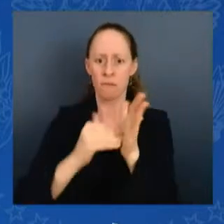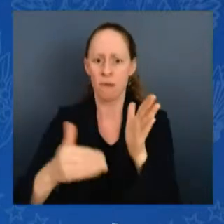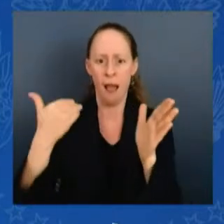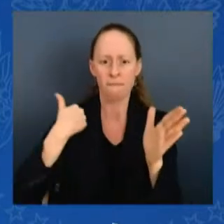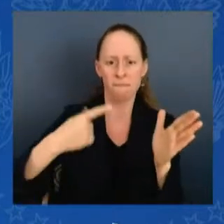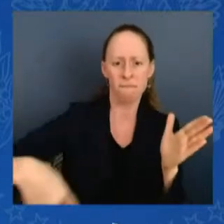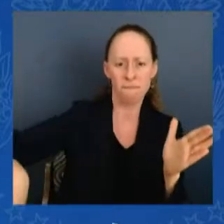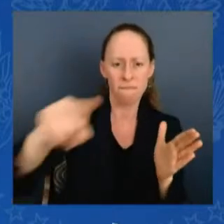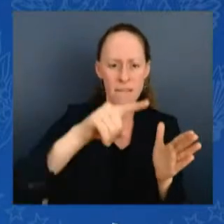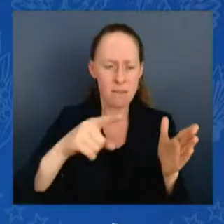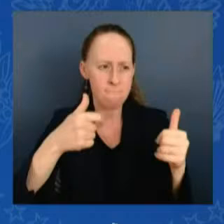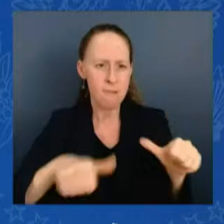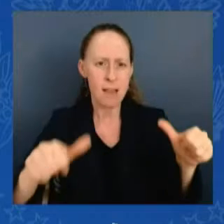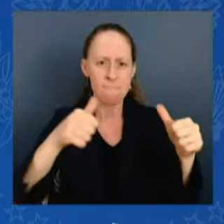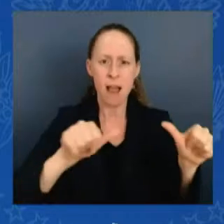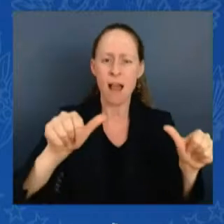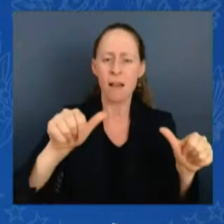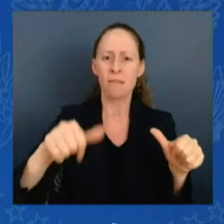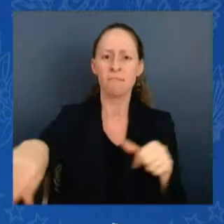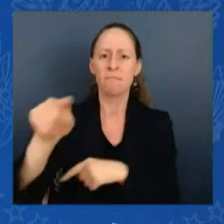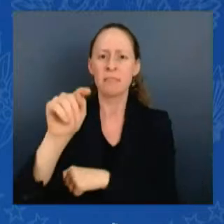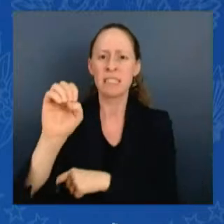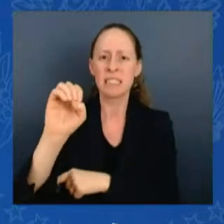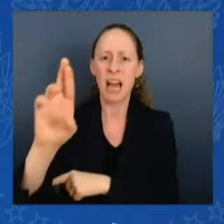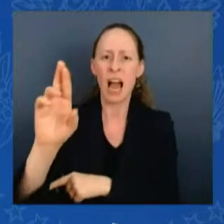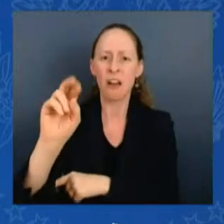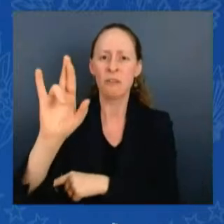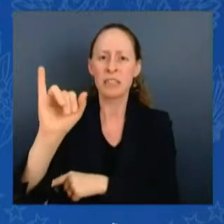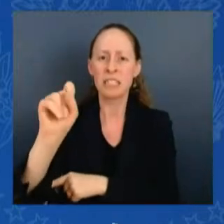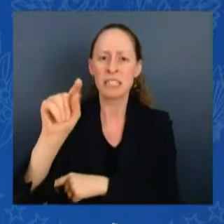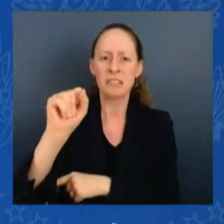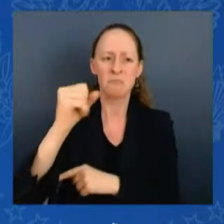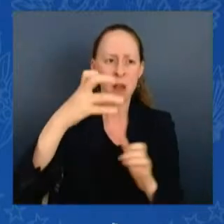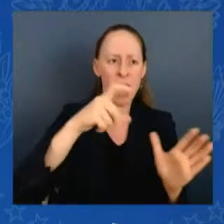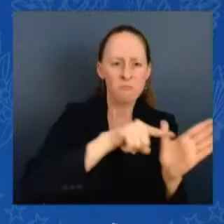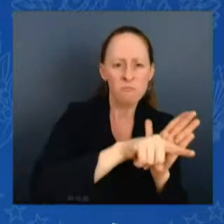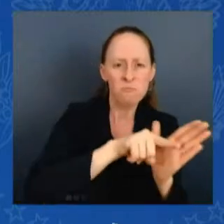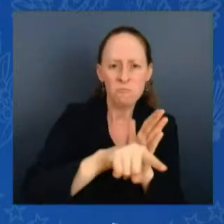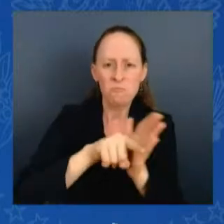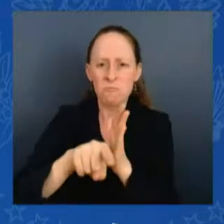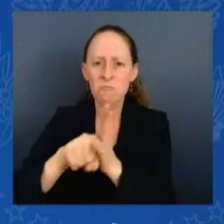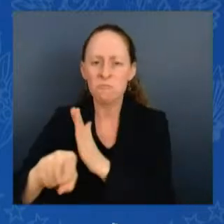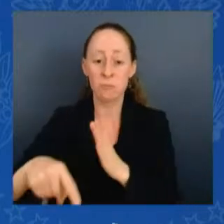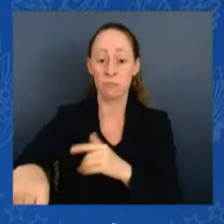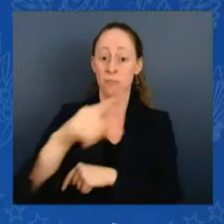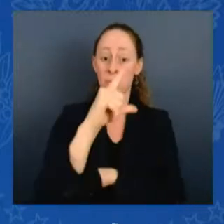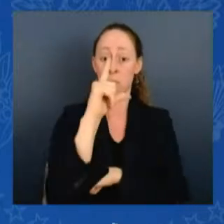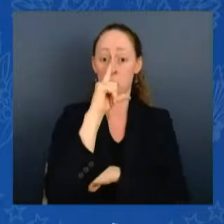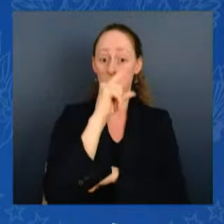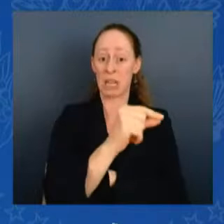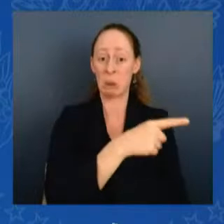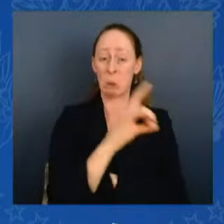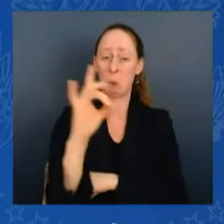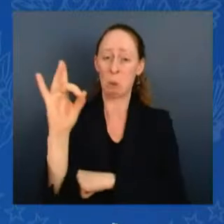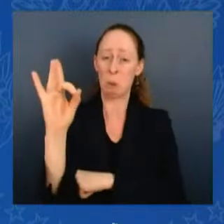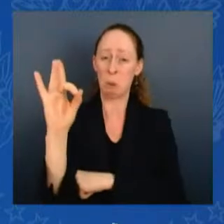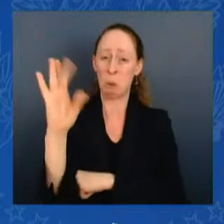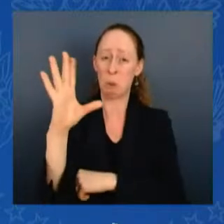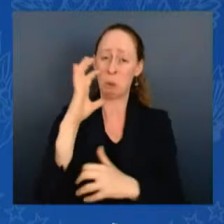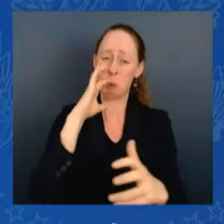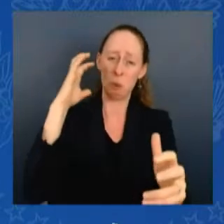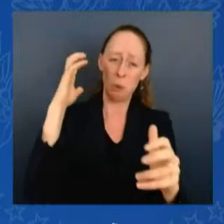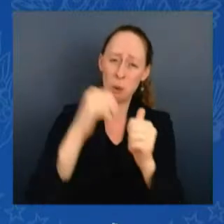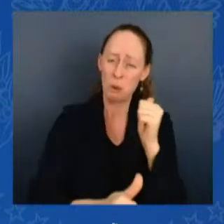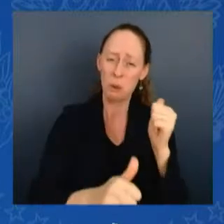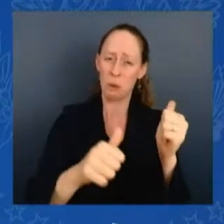suffering. In Europe, Putin's war of aggression against Ukraine continues, and Putin wants nothing